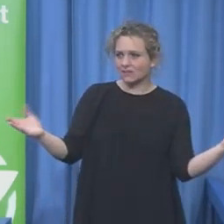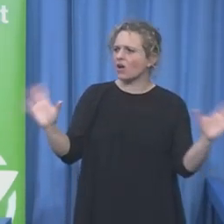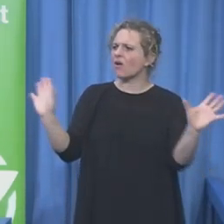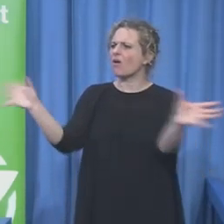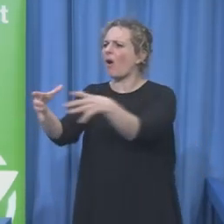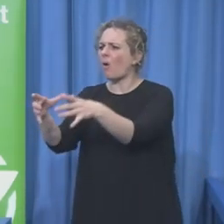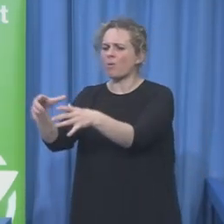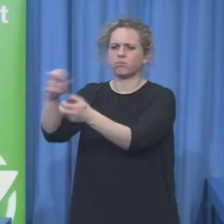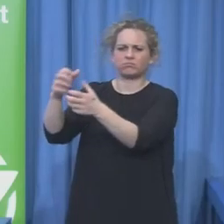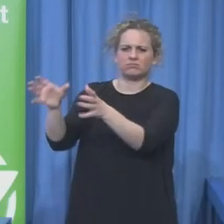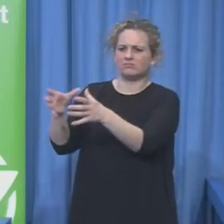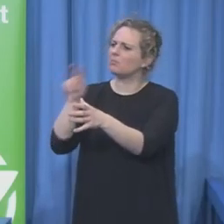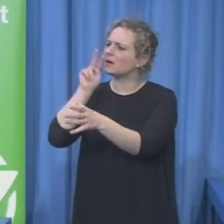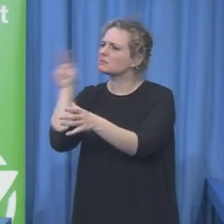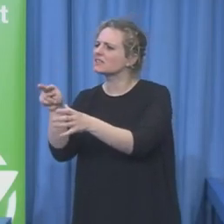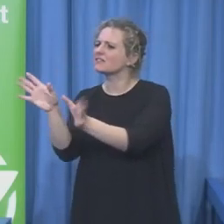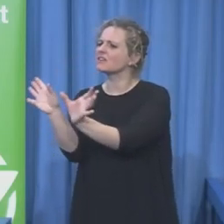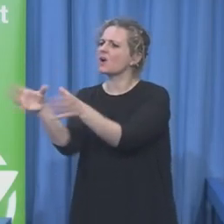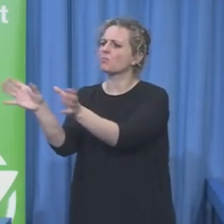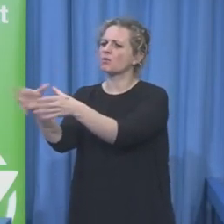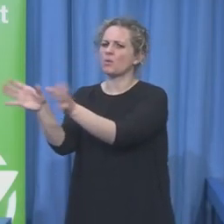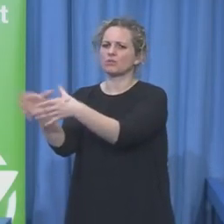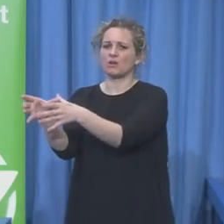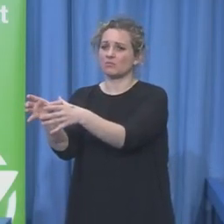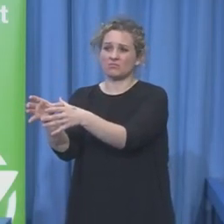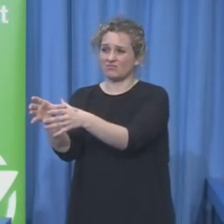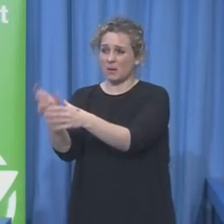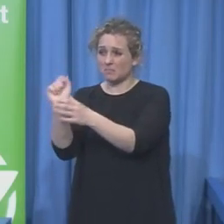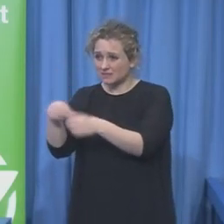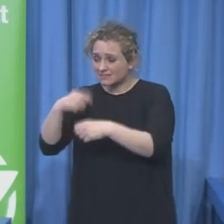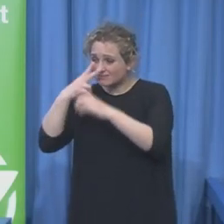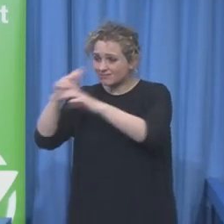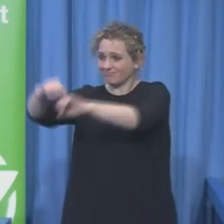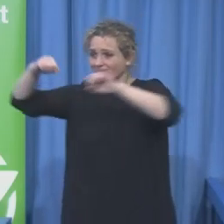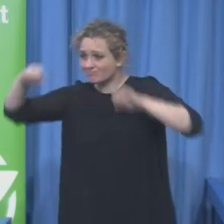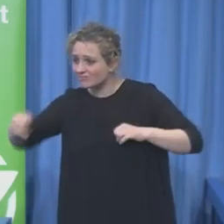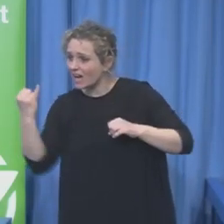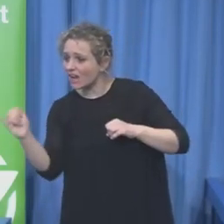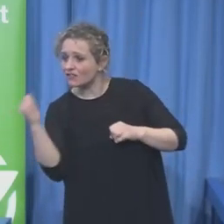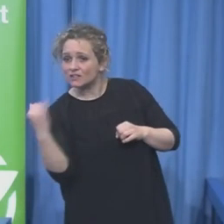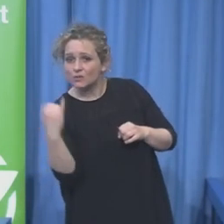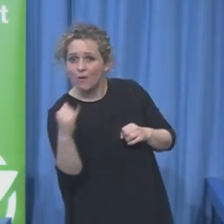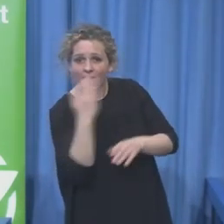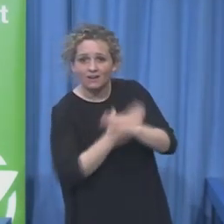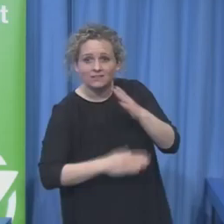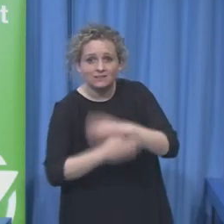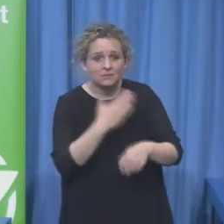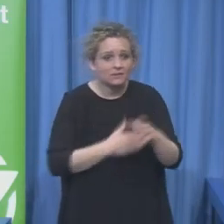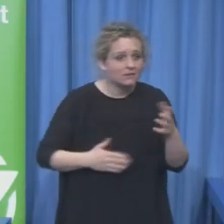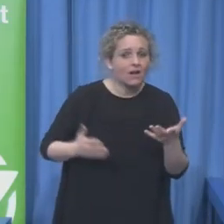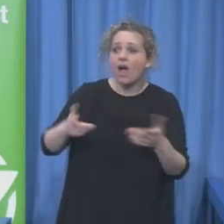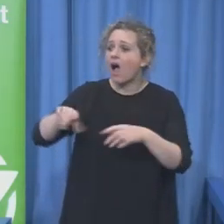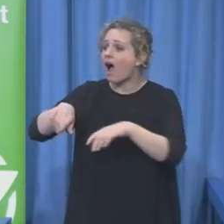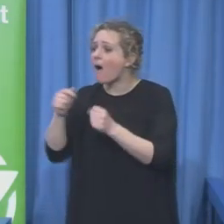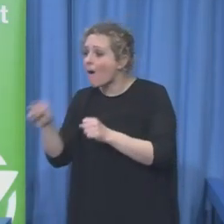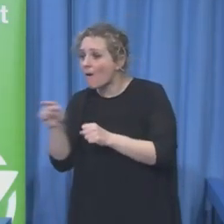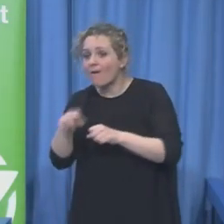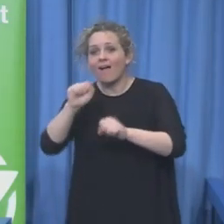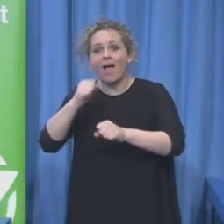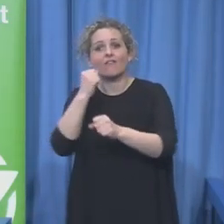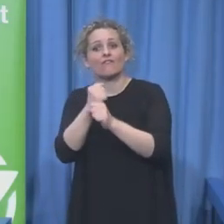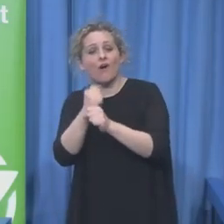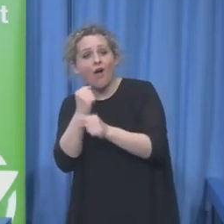normal context of the life, giving them the opportunity to play various roles like